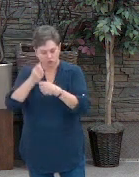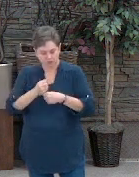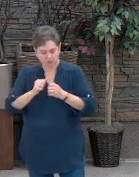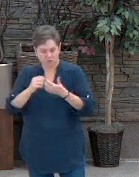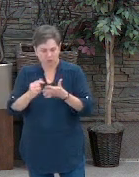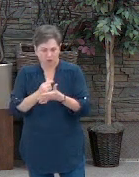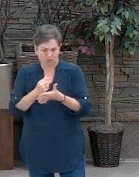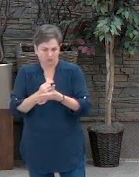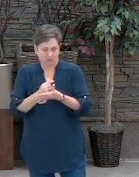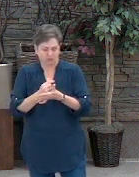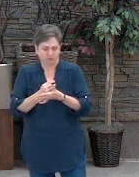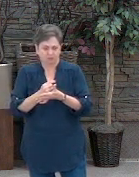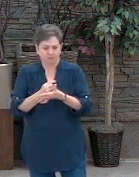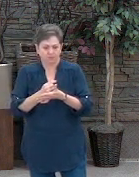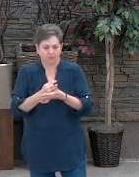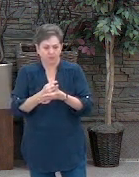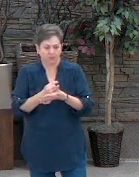gospel.